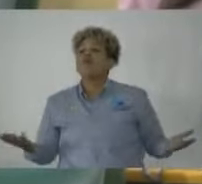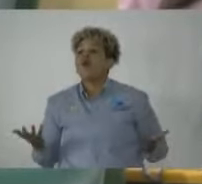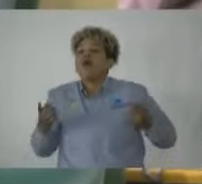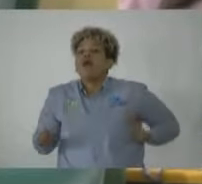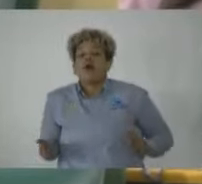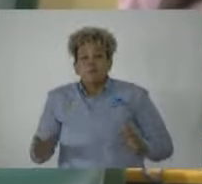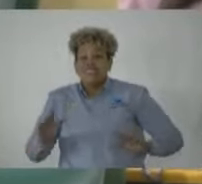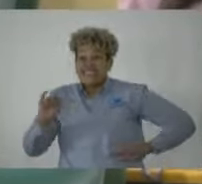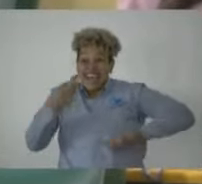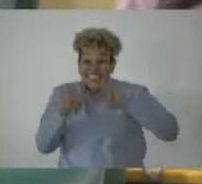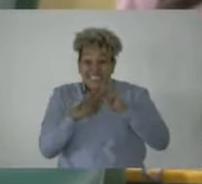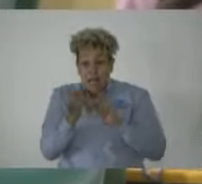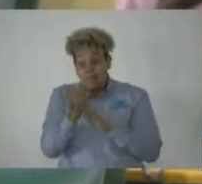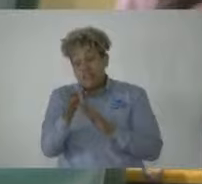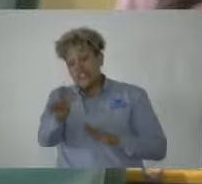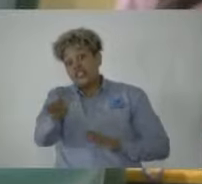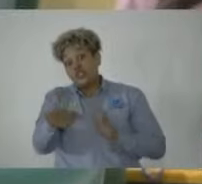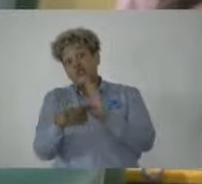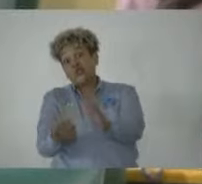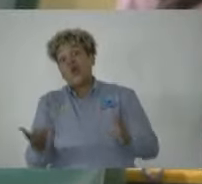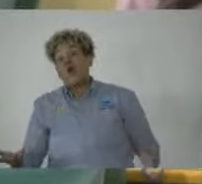Madam Speaker, that they have demonstrated,